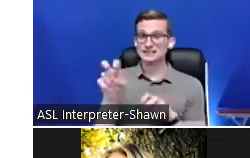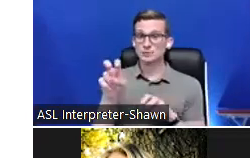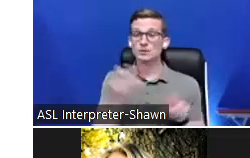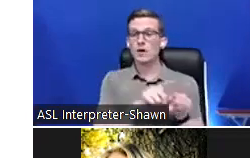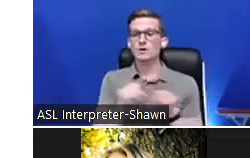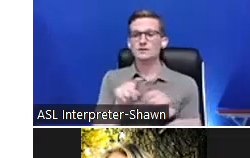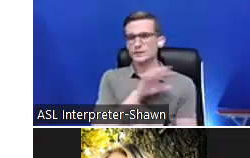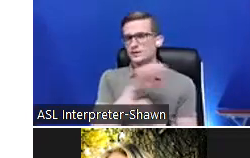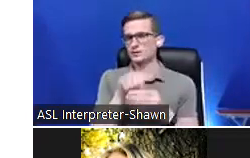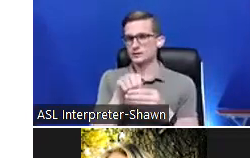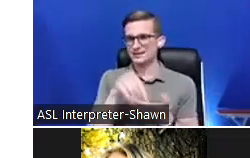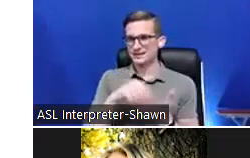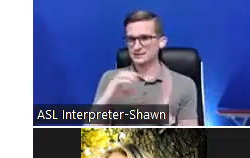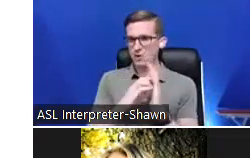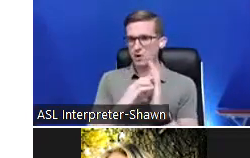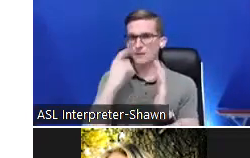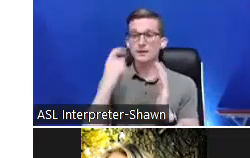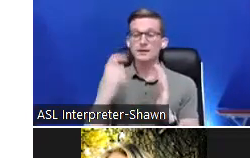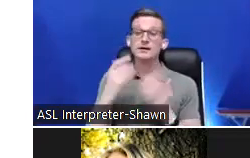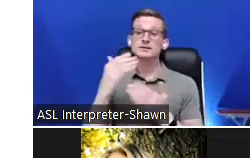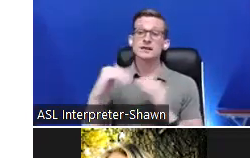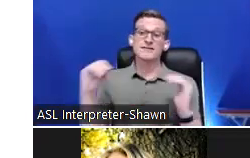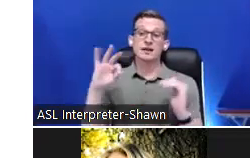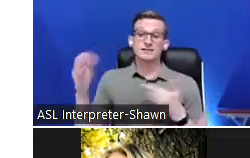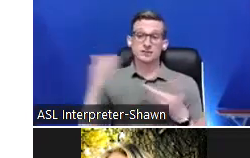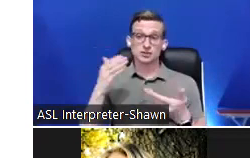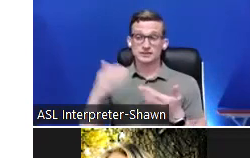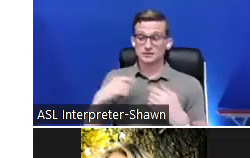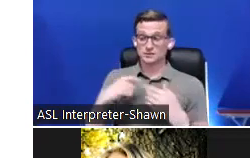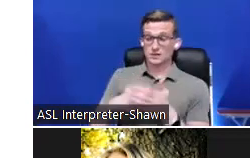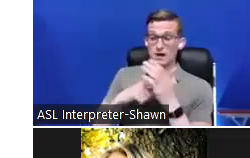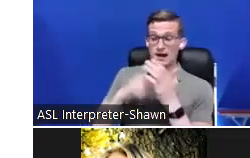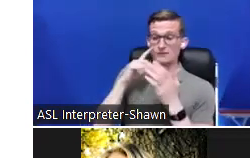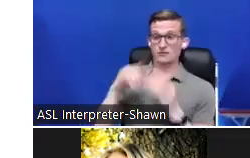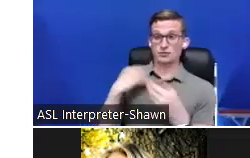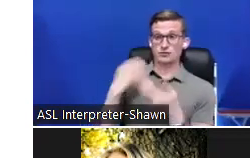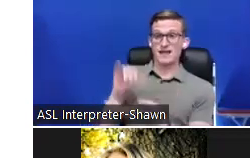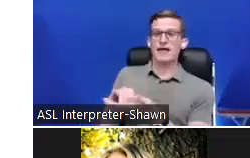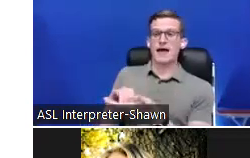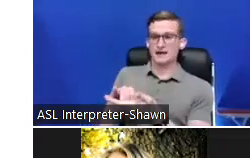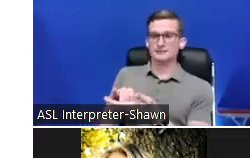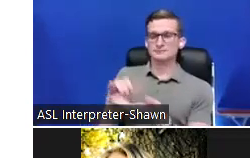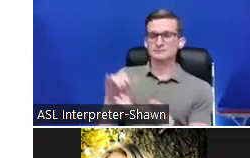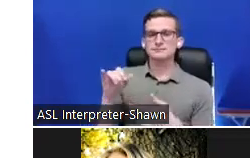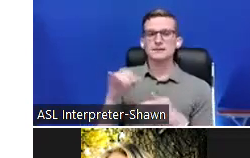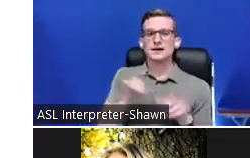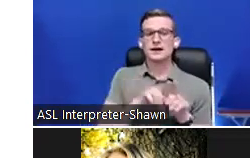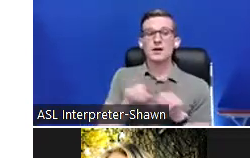this level of service is required to provide that to individuals served. And then when using contracted personnel to deliver